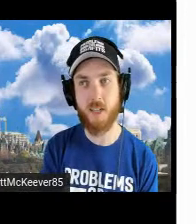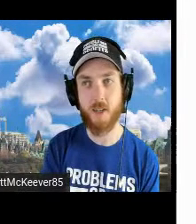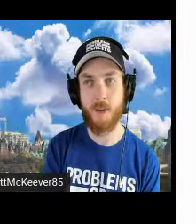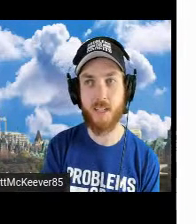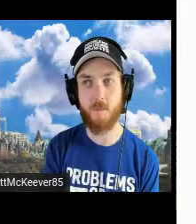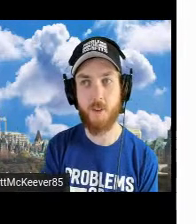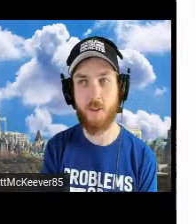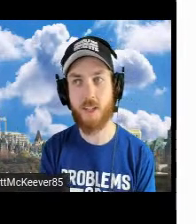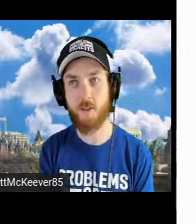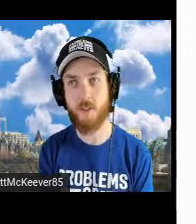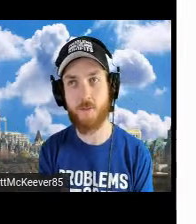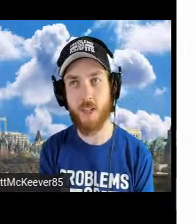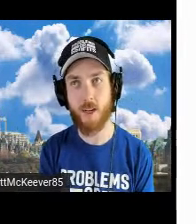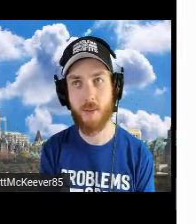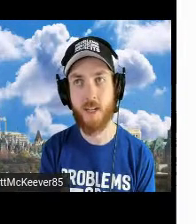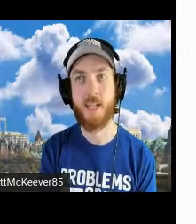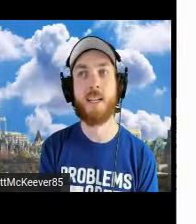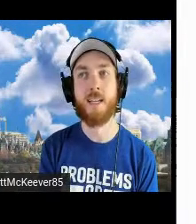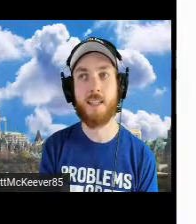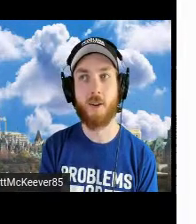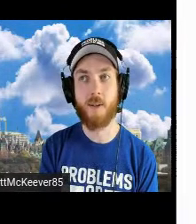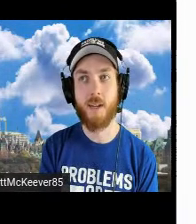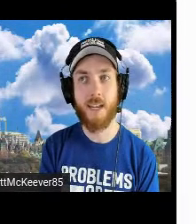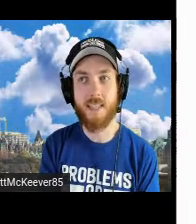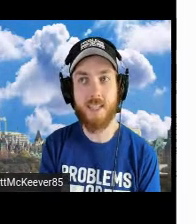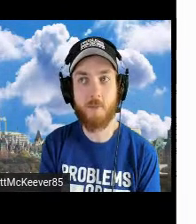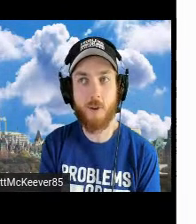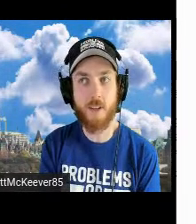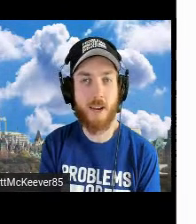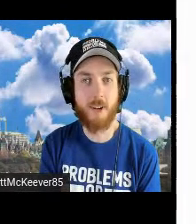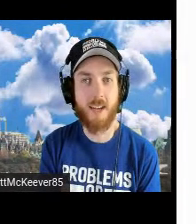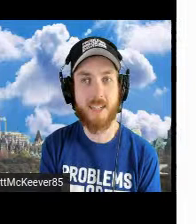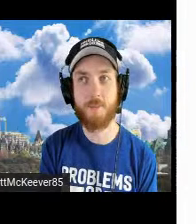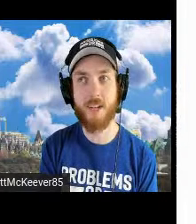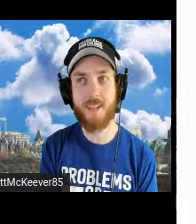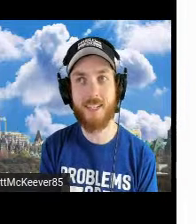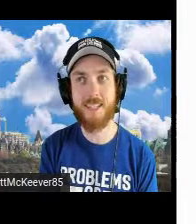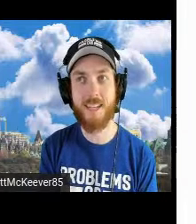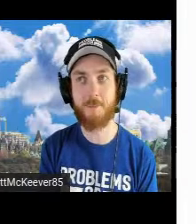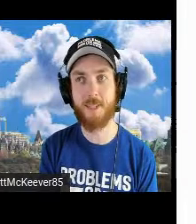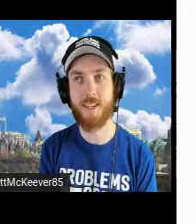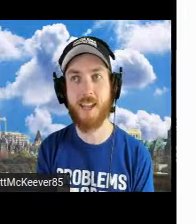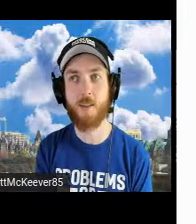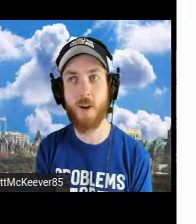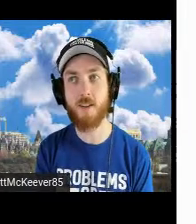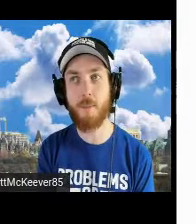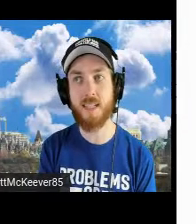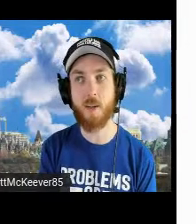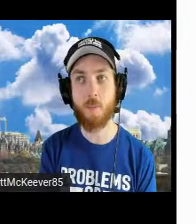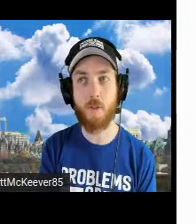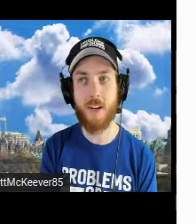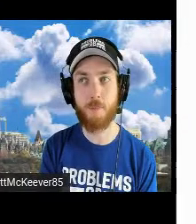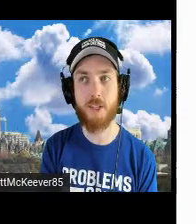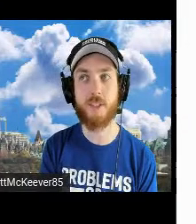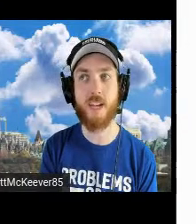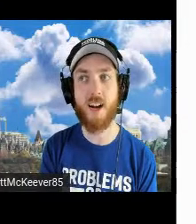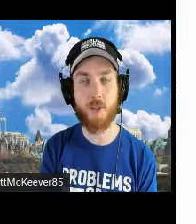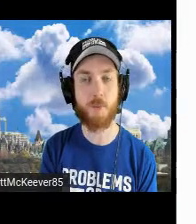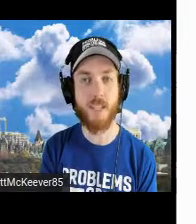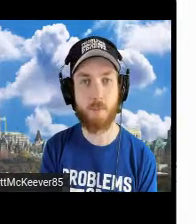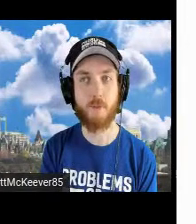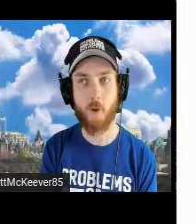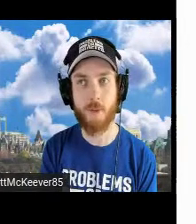masks because it makes them feel like heroes of freedom. You know, it doesn't work that way, actually, bud. It's the opposite. And wearing a mask in a profile picture